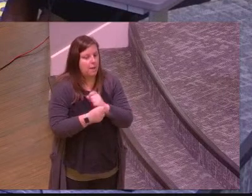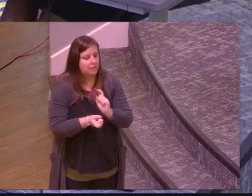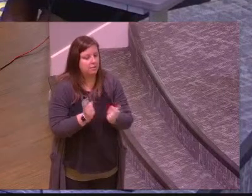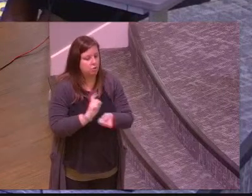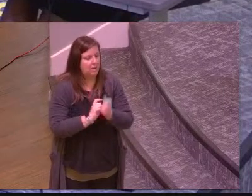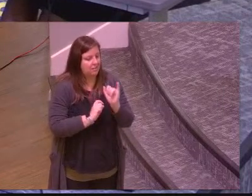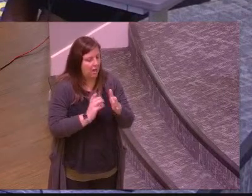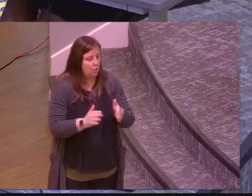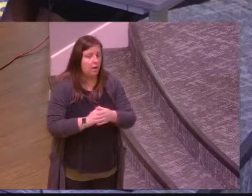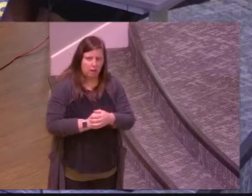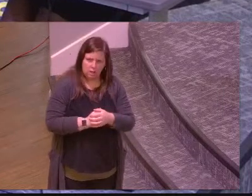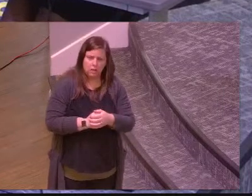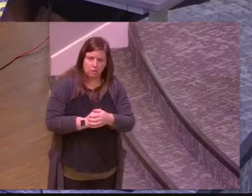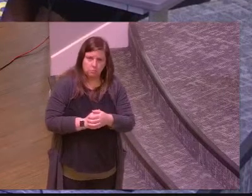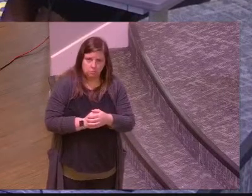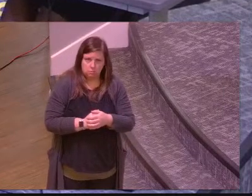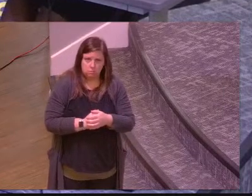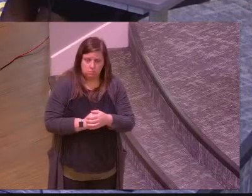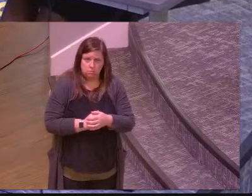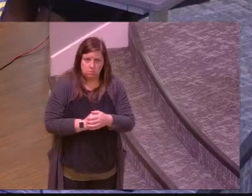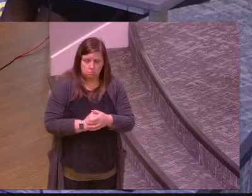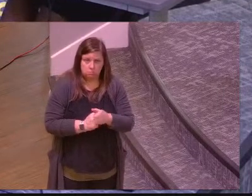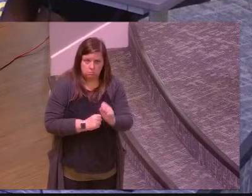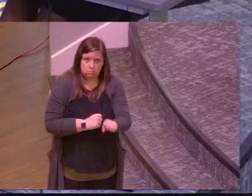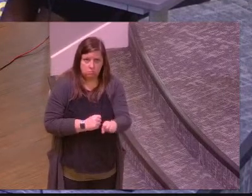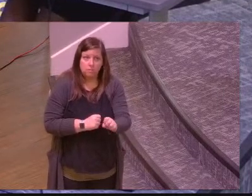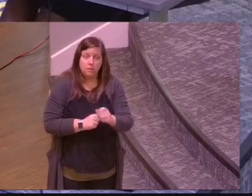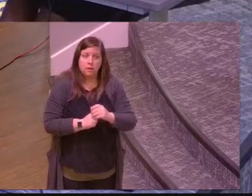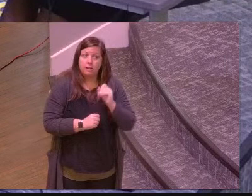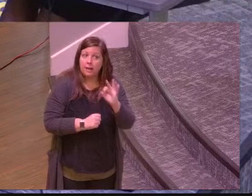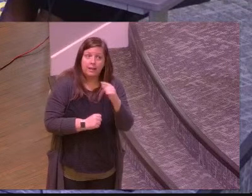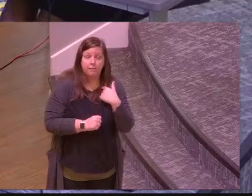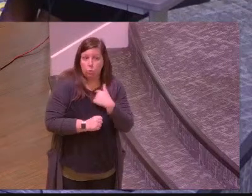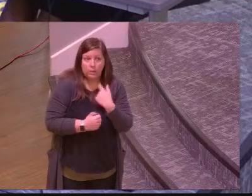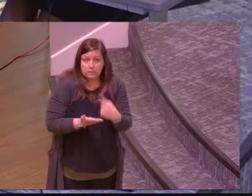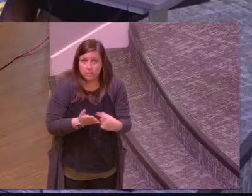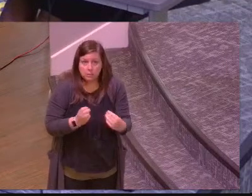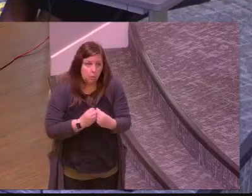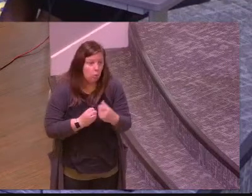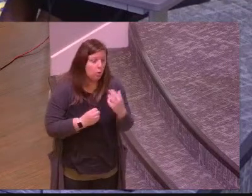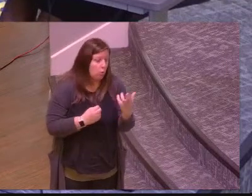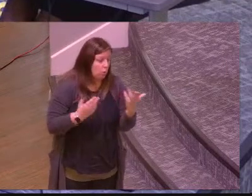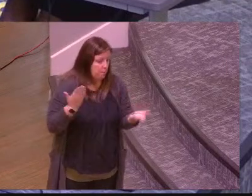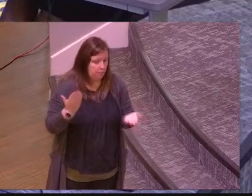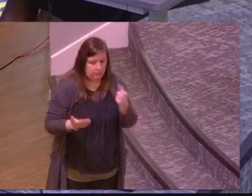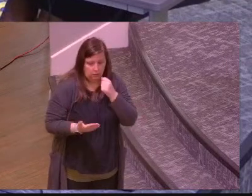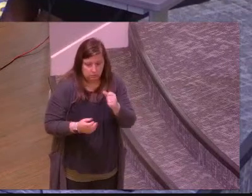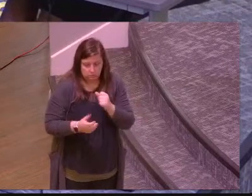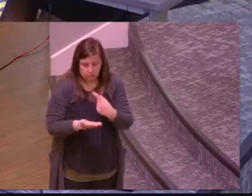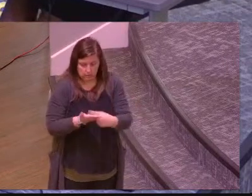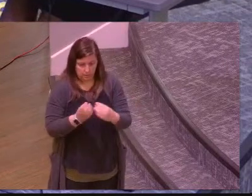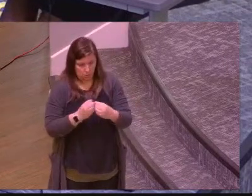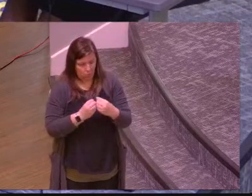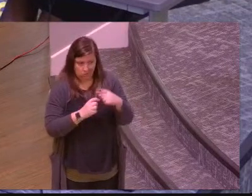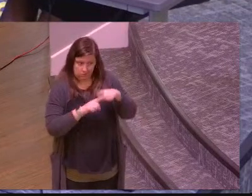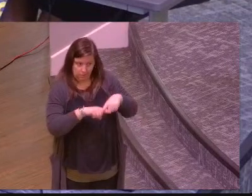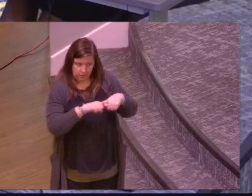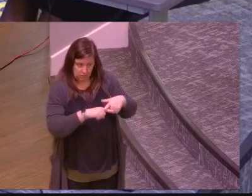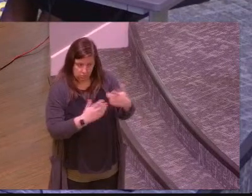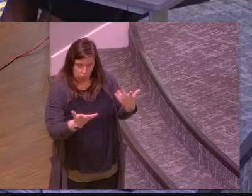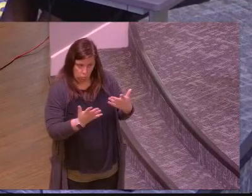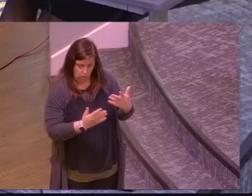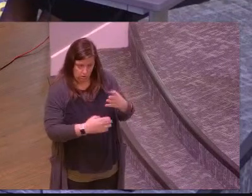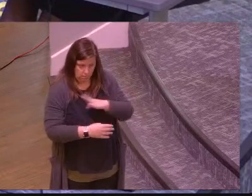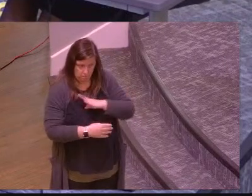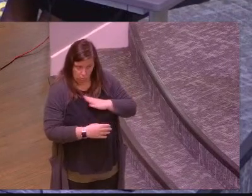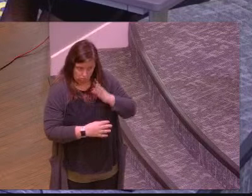definitely, like particularly, if we discuss it more, we may not discuss it more. Just sort of depends on what the board wants when we send out that